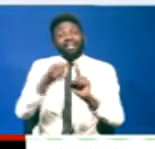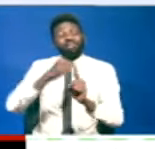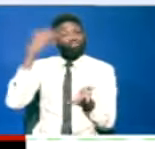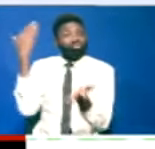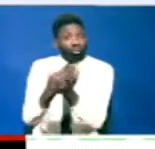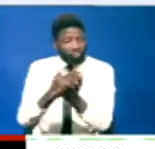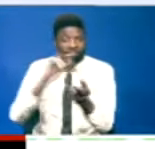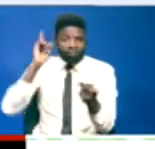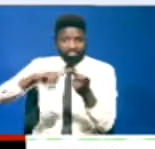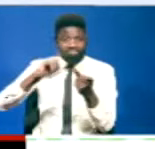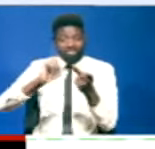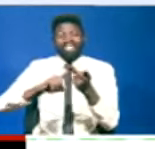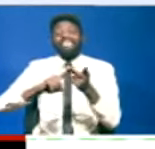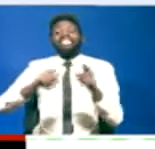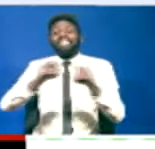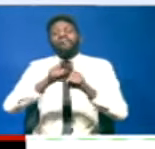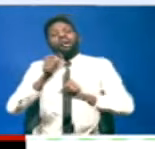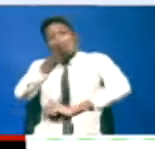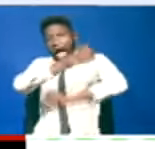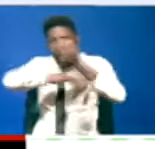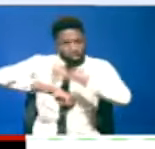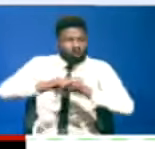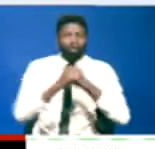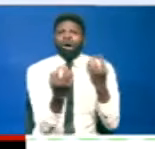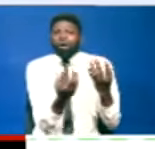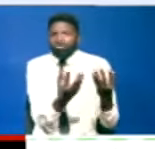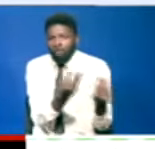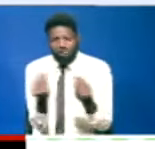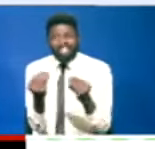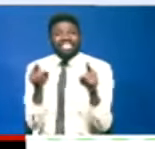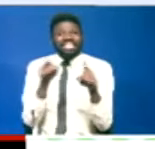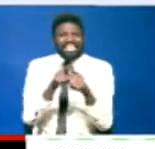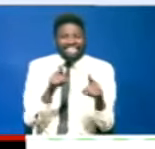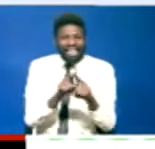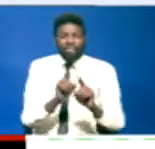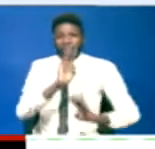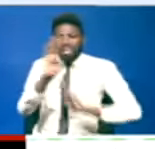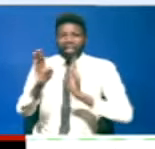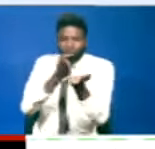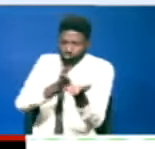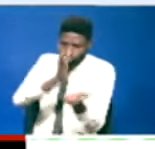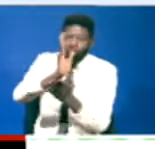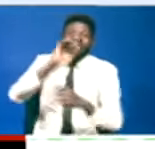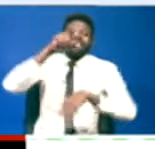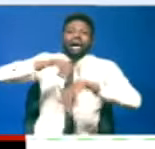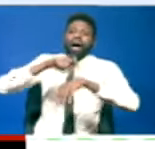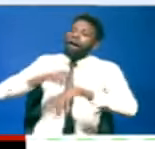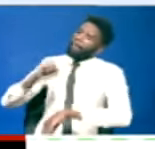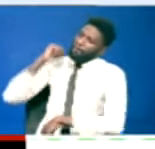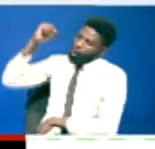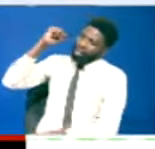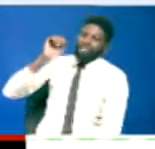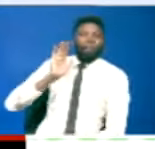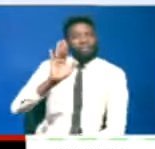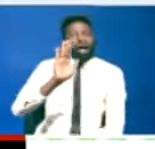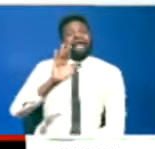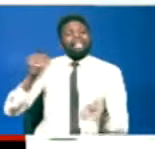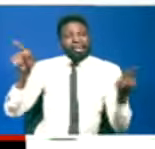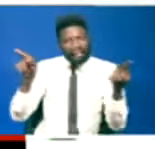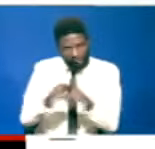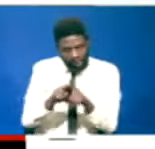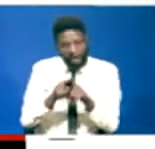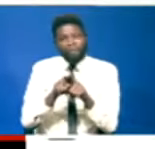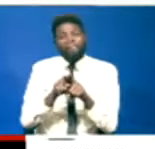act gently and decently in their politics and act with respect and